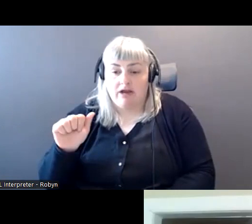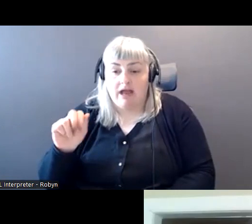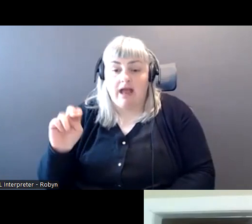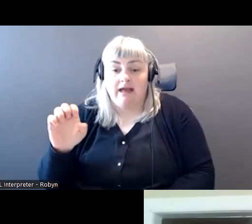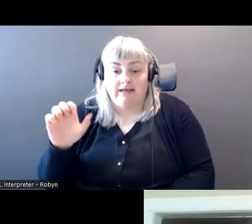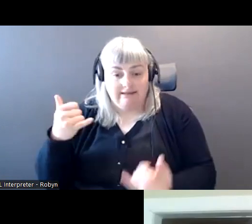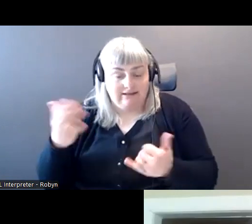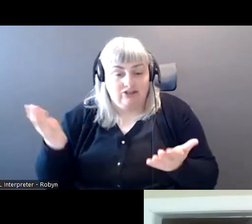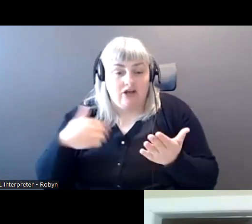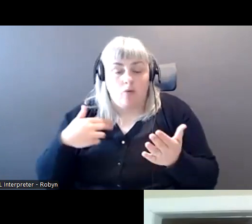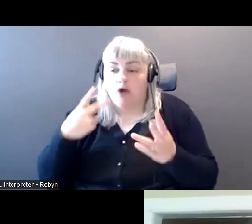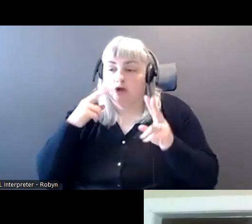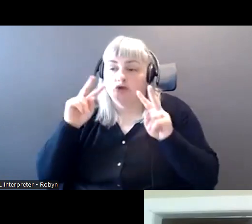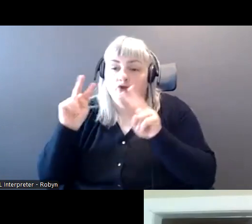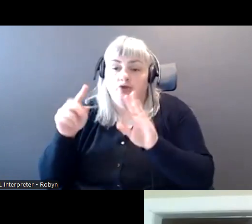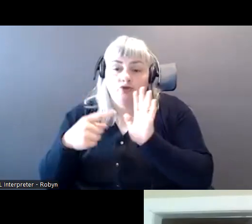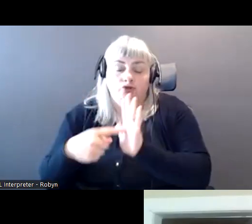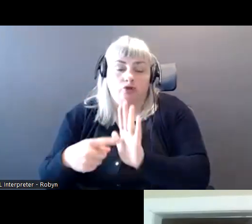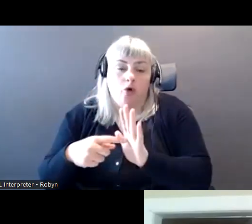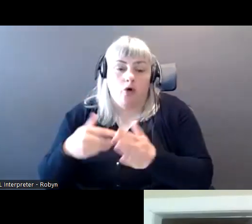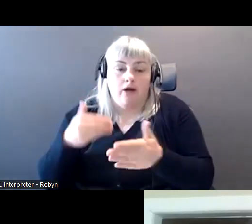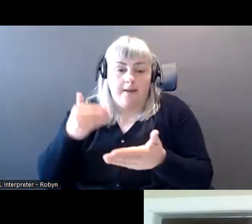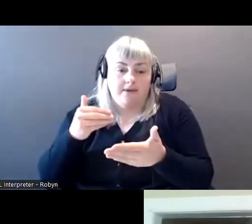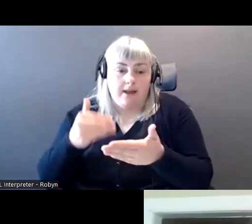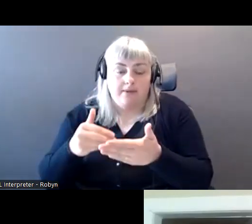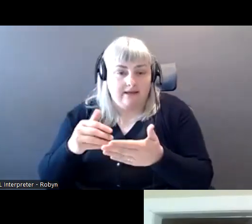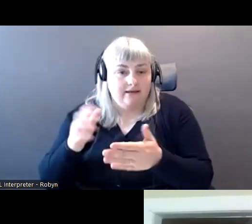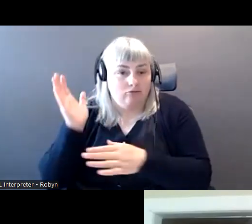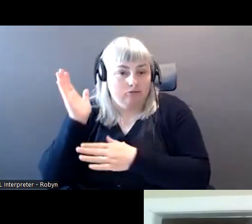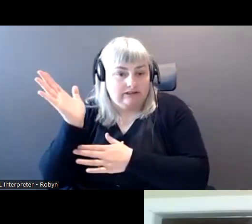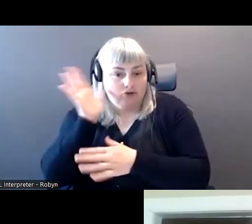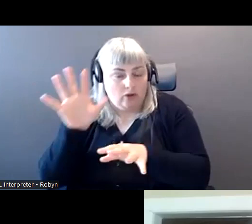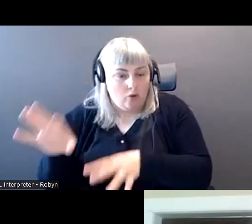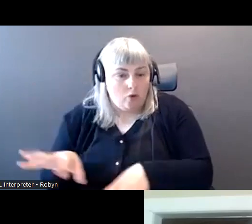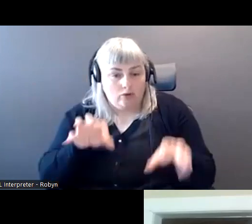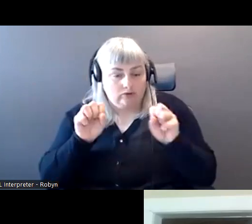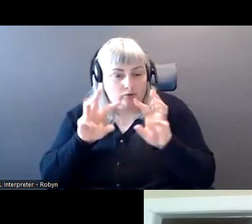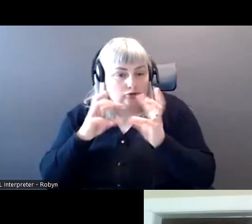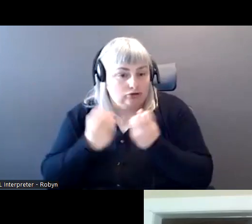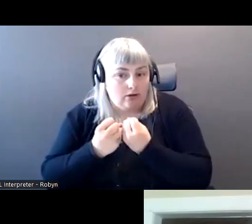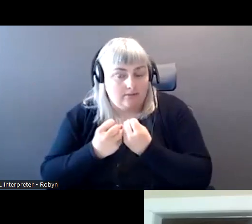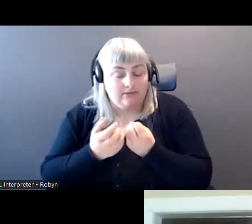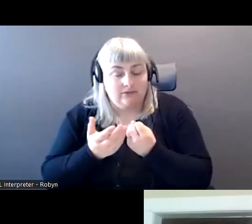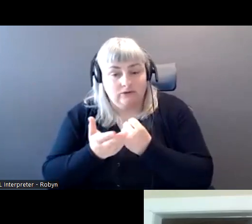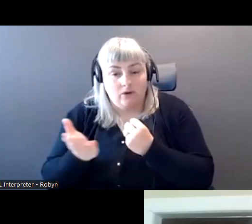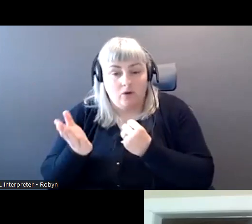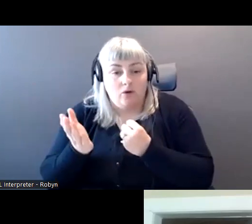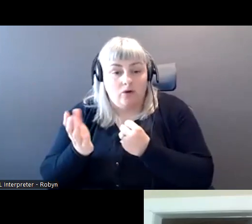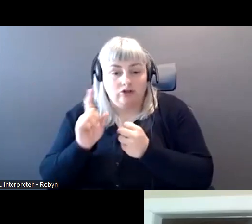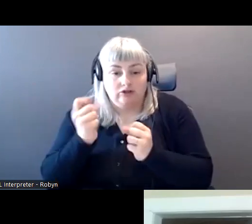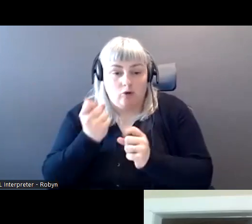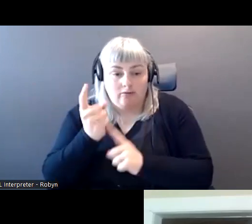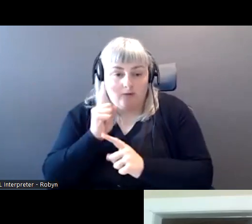upcoming webinars that we will be hosting. So just give me a